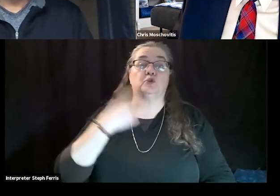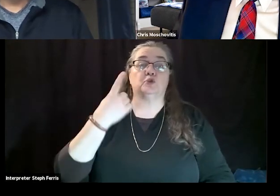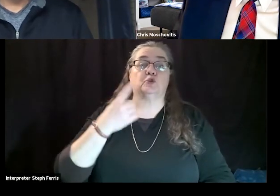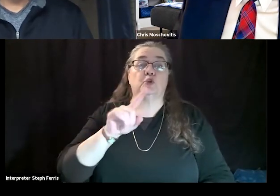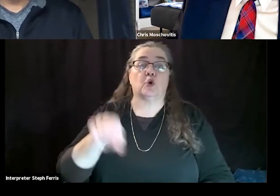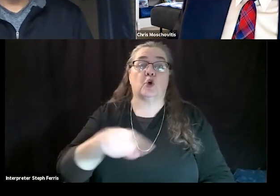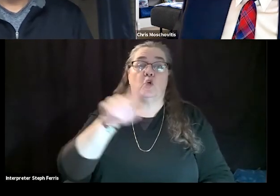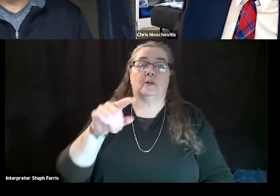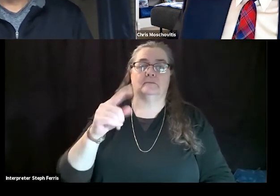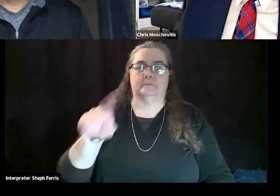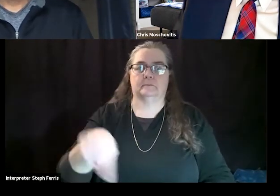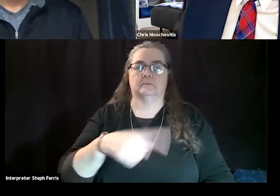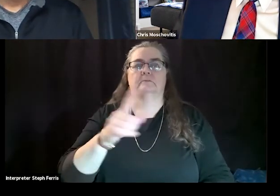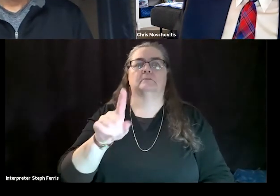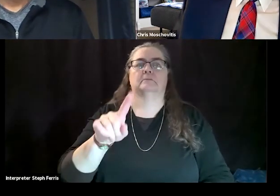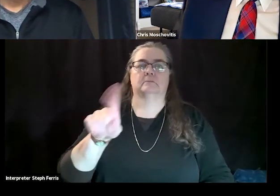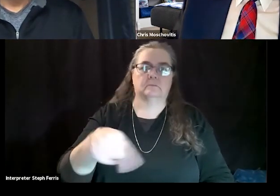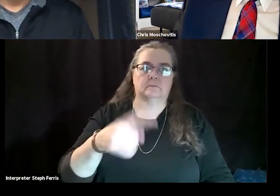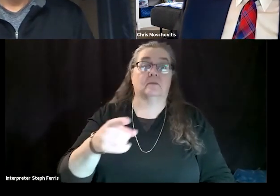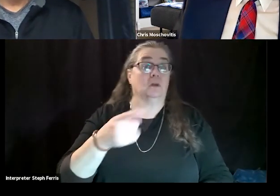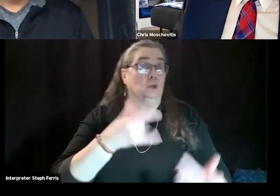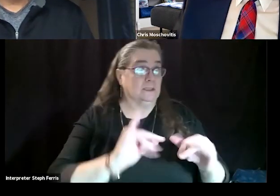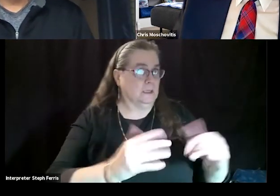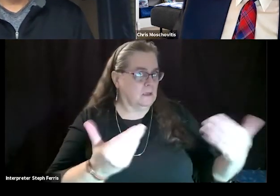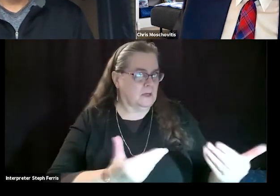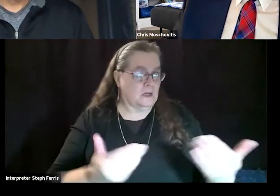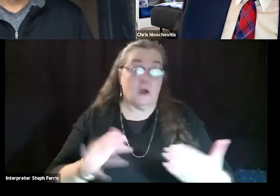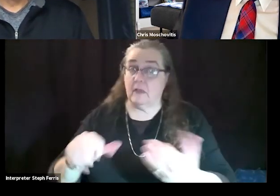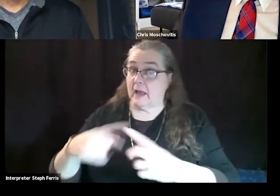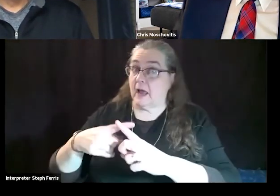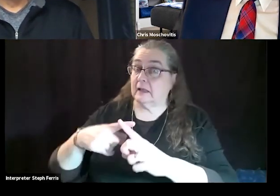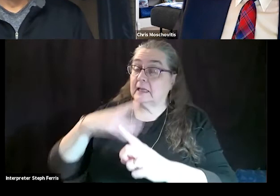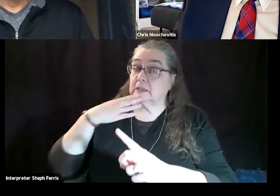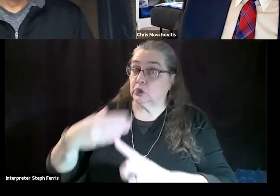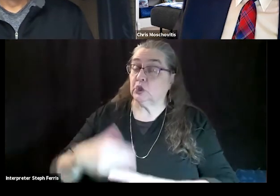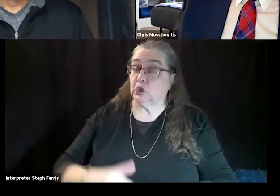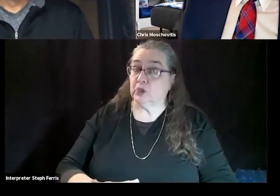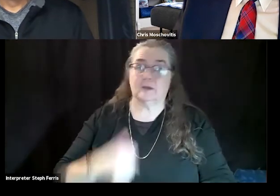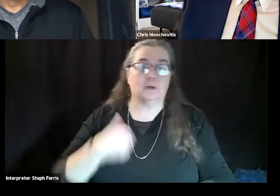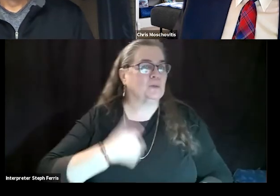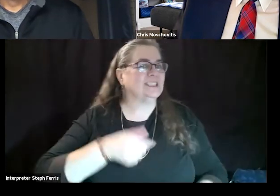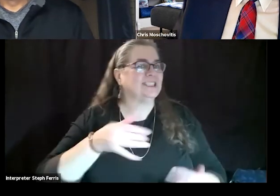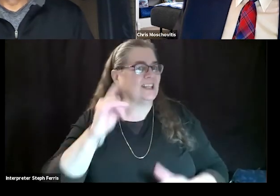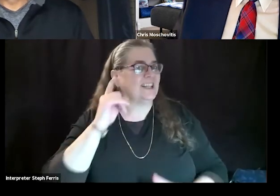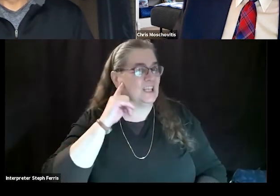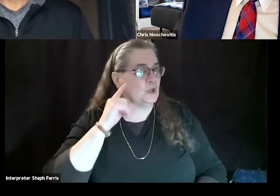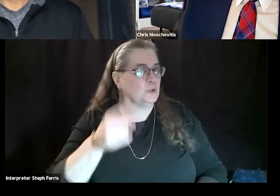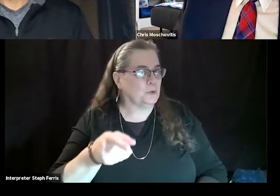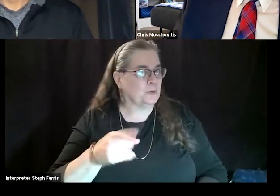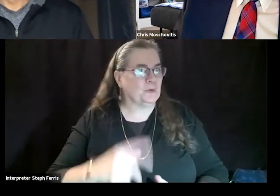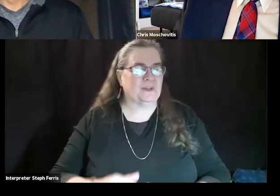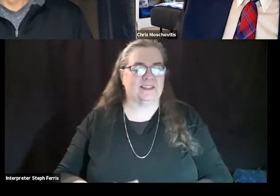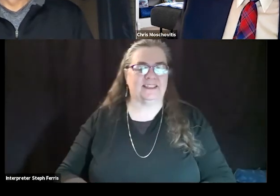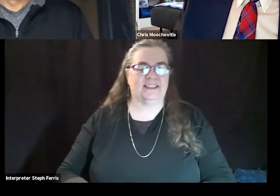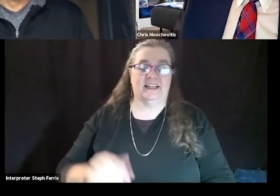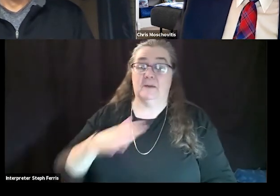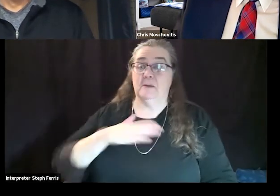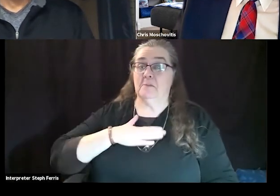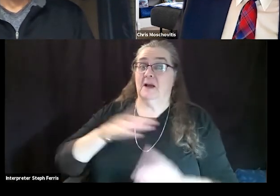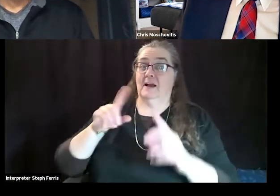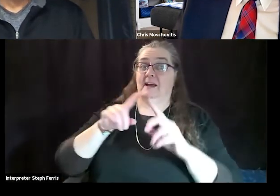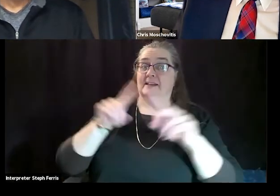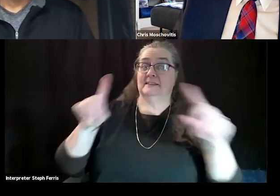us. We're listening to you. This is a plus. Yeah, we're still hearing you. Although my Zoom